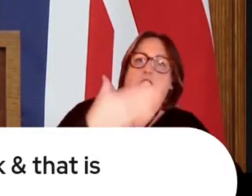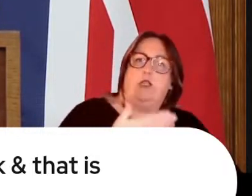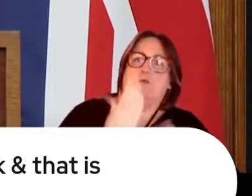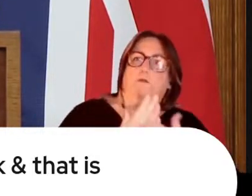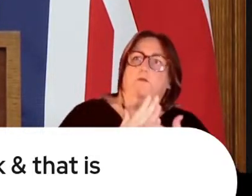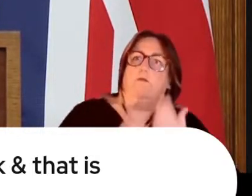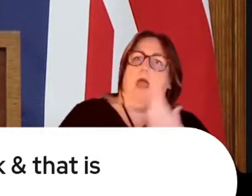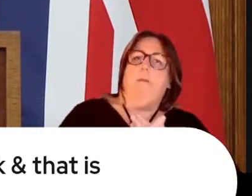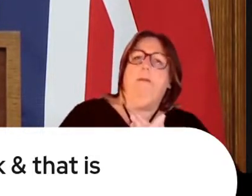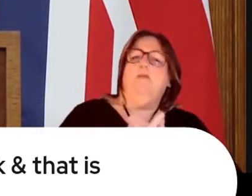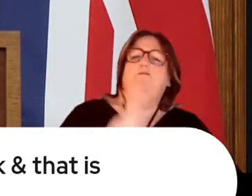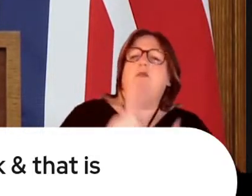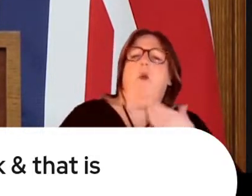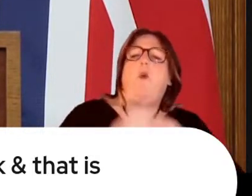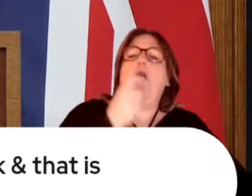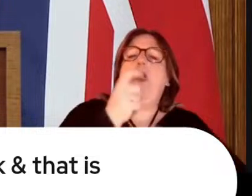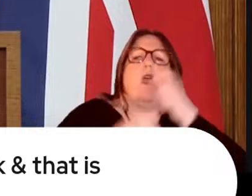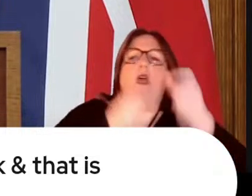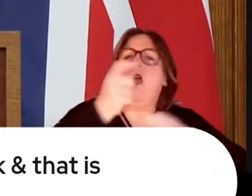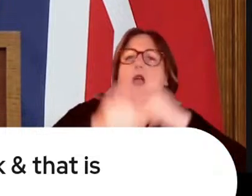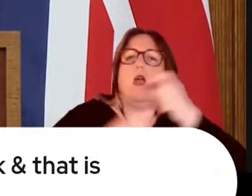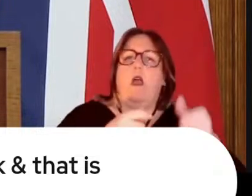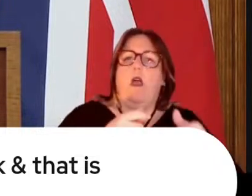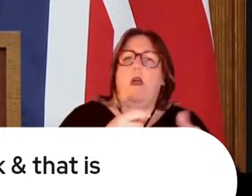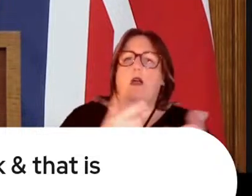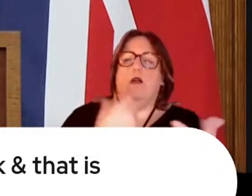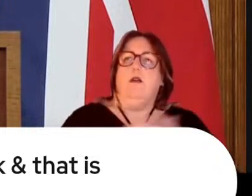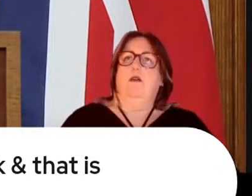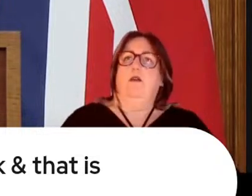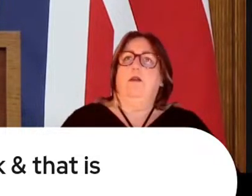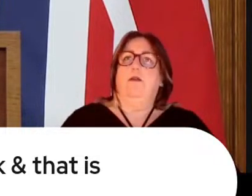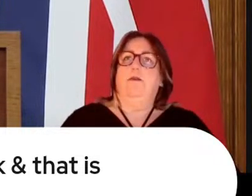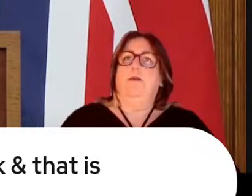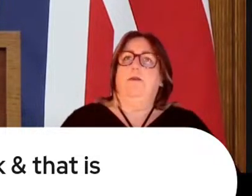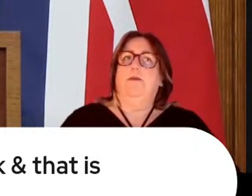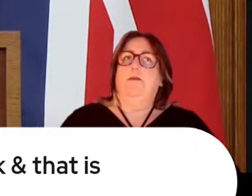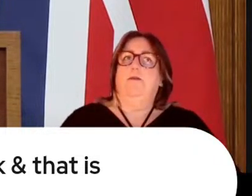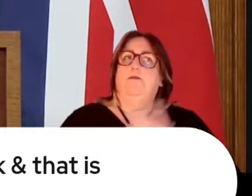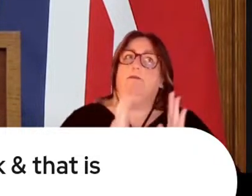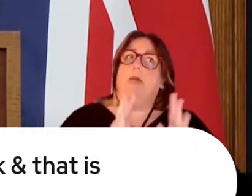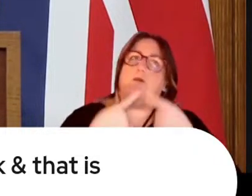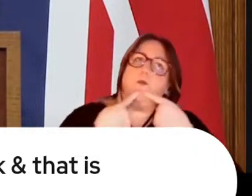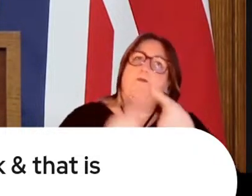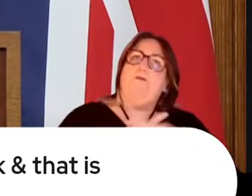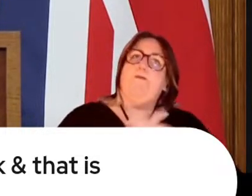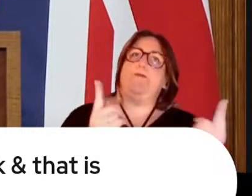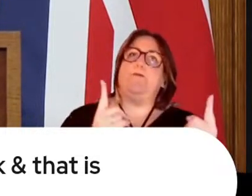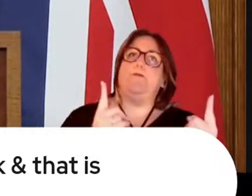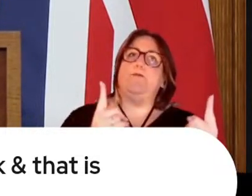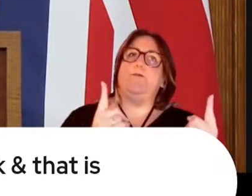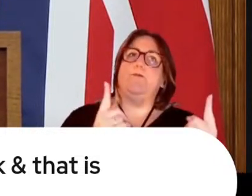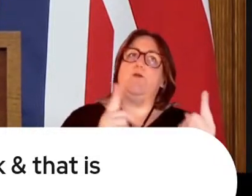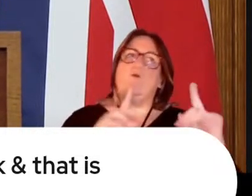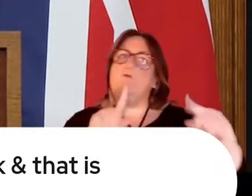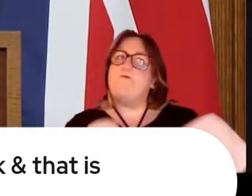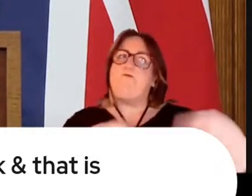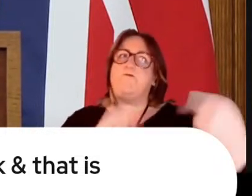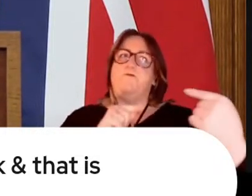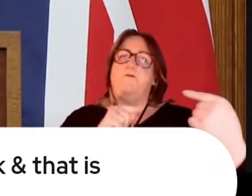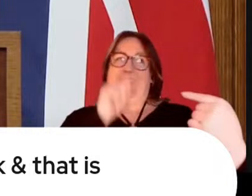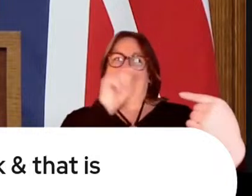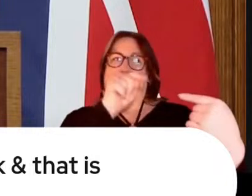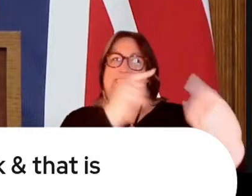But I have to say, to face up to this new threat, there are also bigger questions.